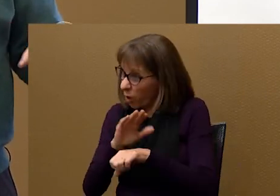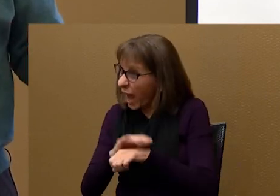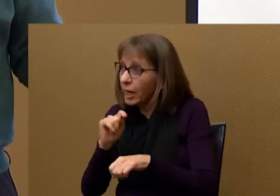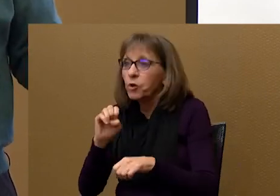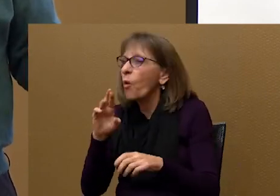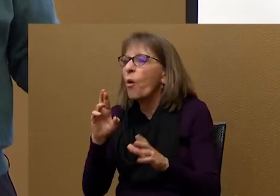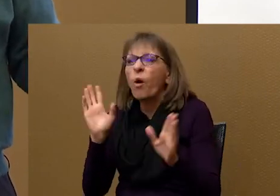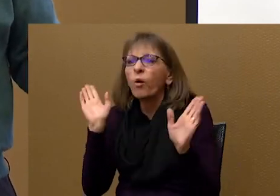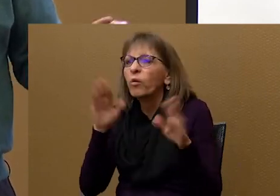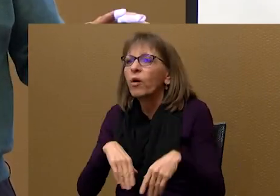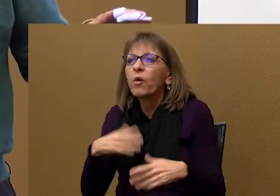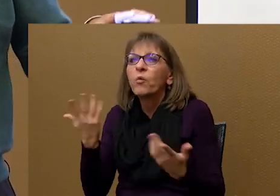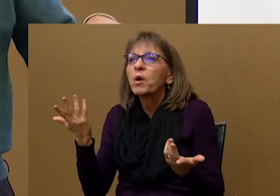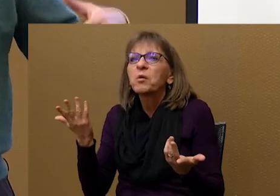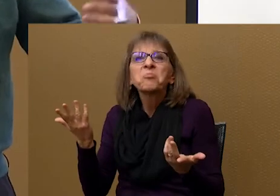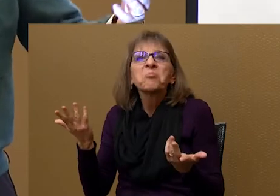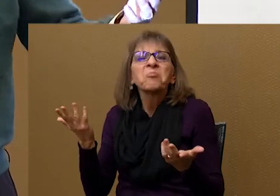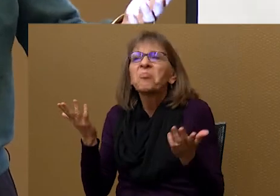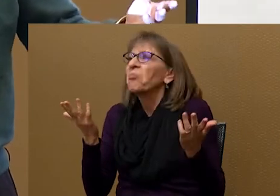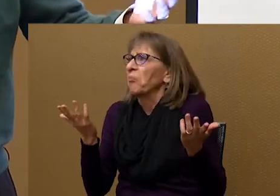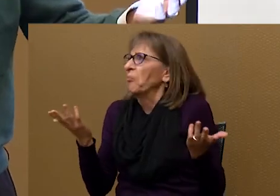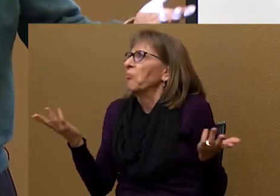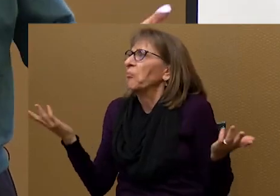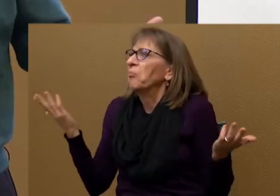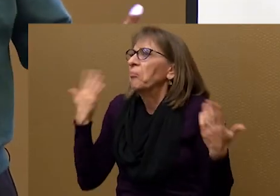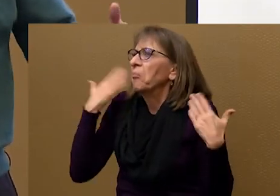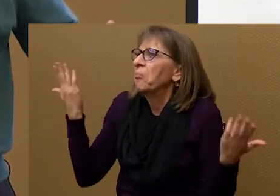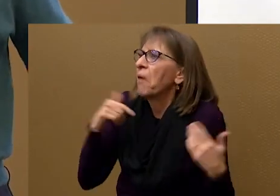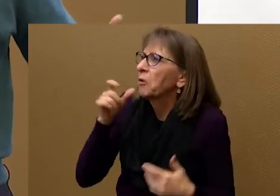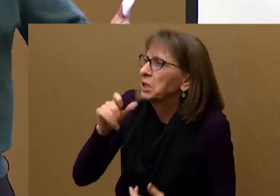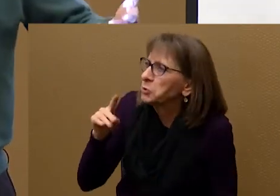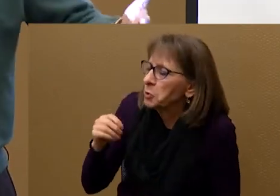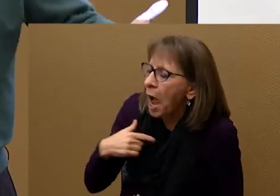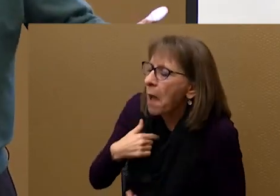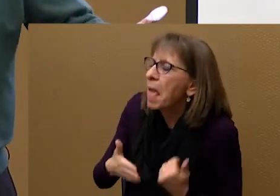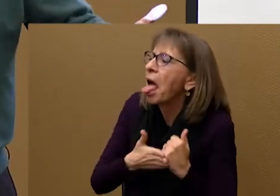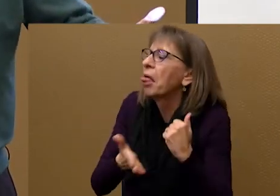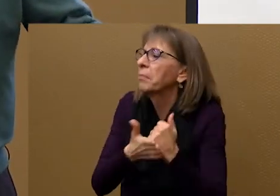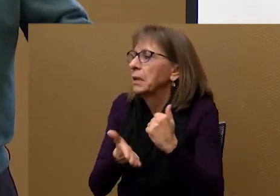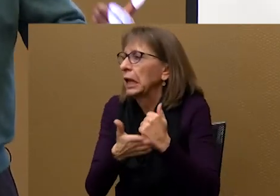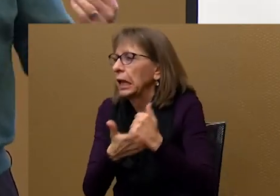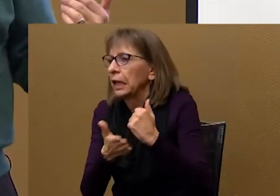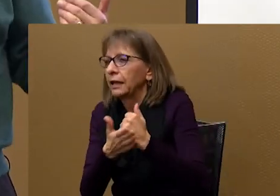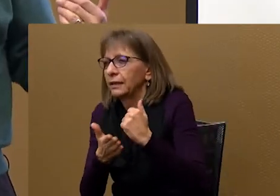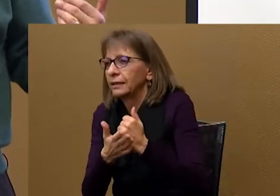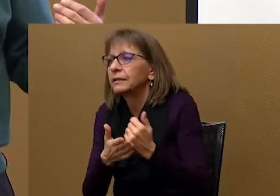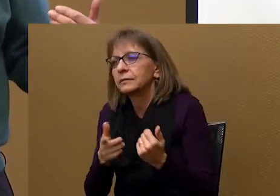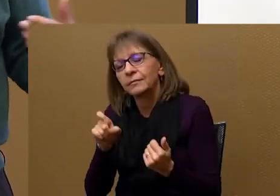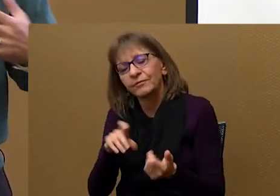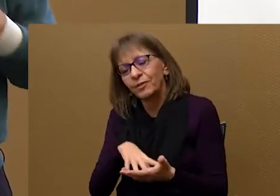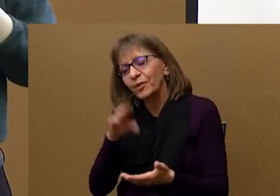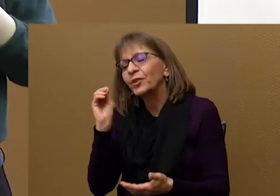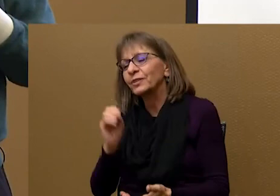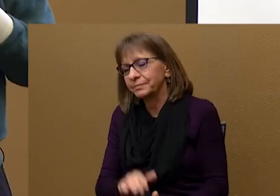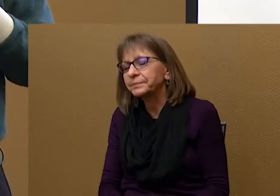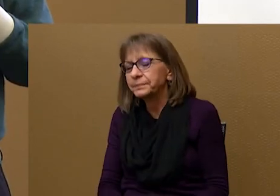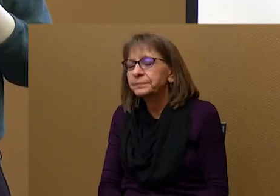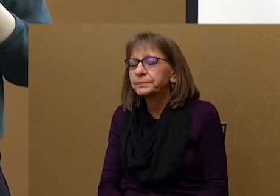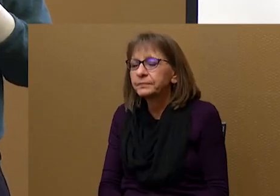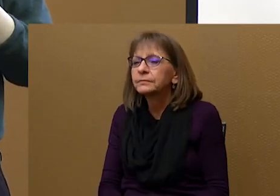do we maintain the privilege of not feeling like, I don't need to, I'm here to help, not to learn?